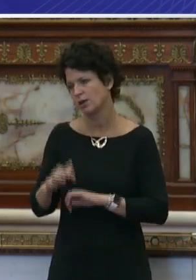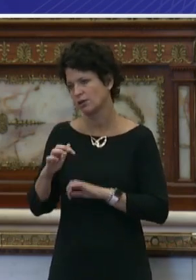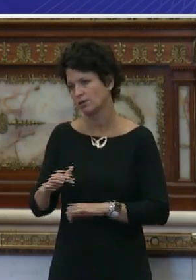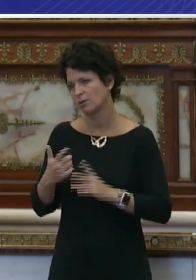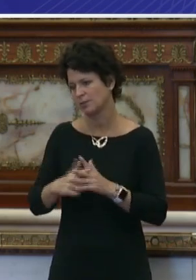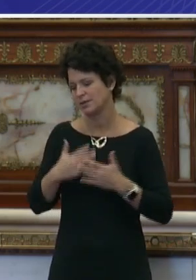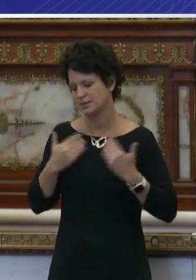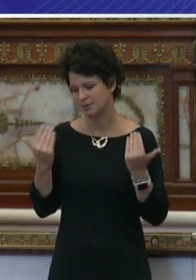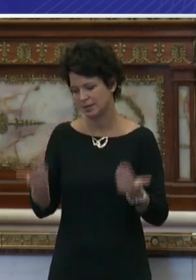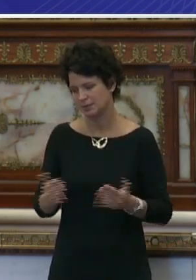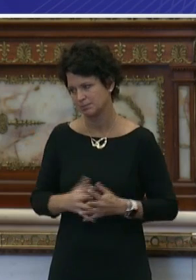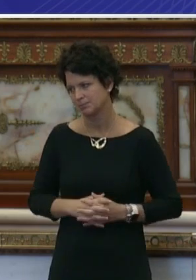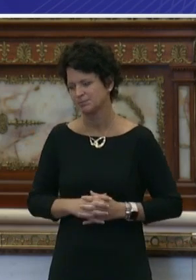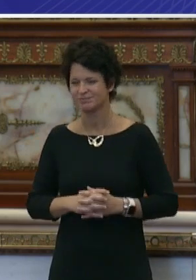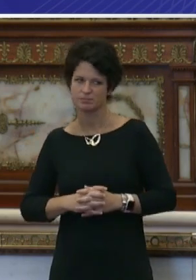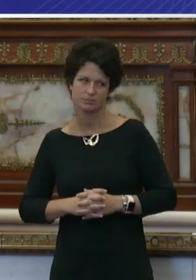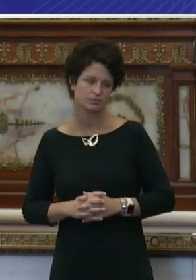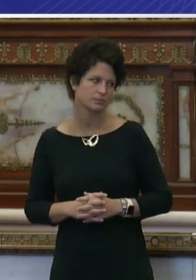begin.